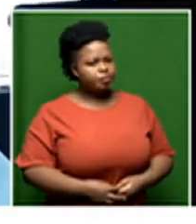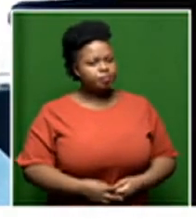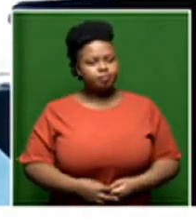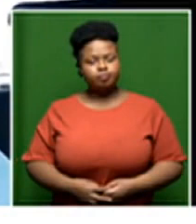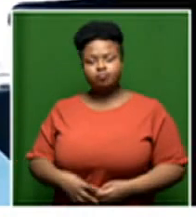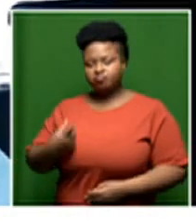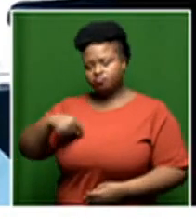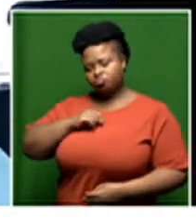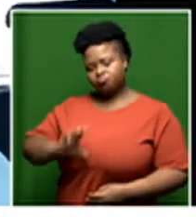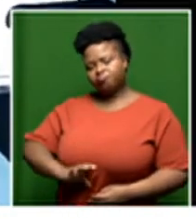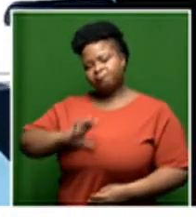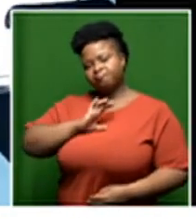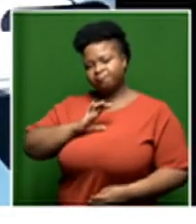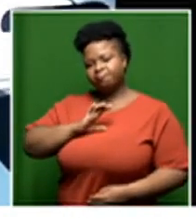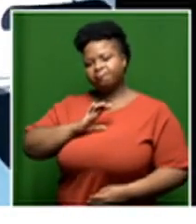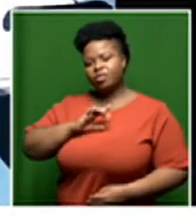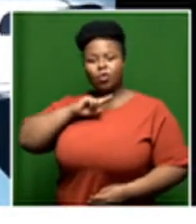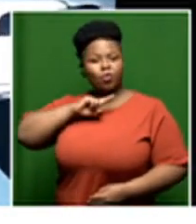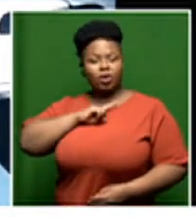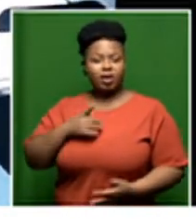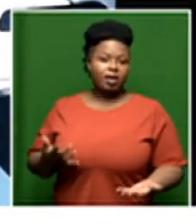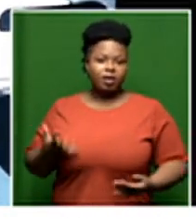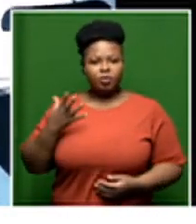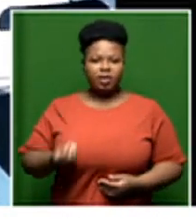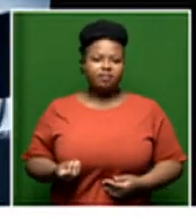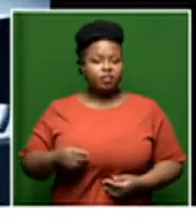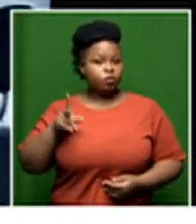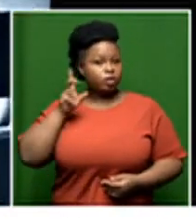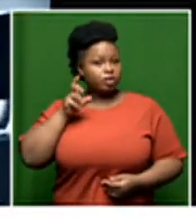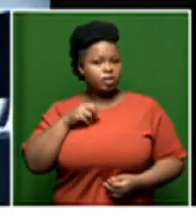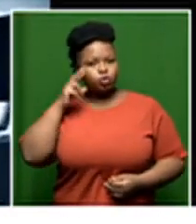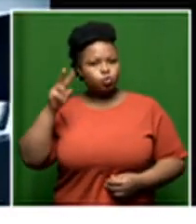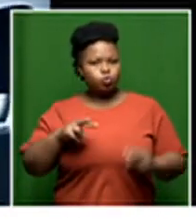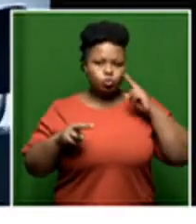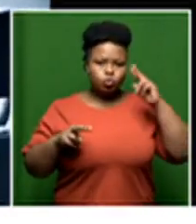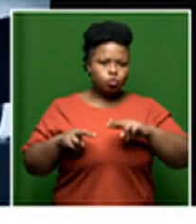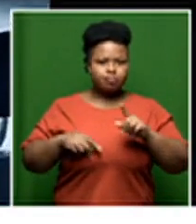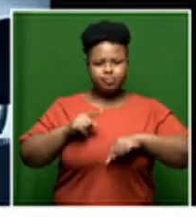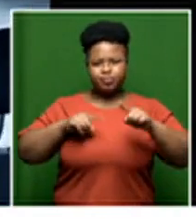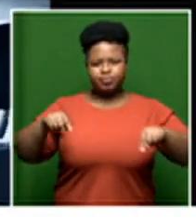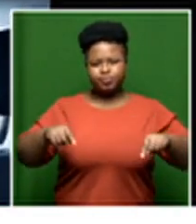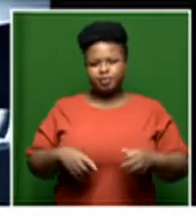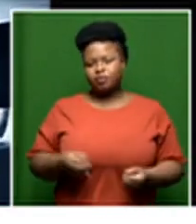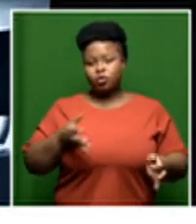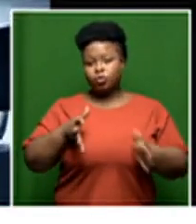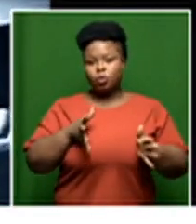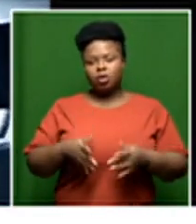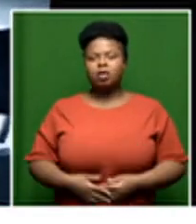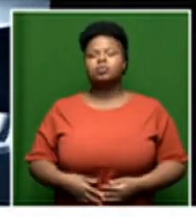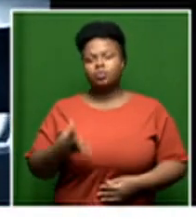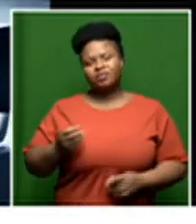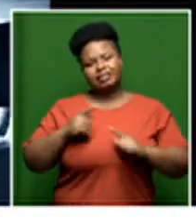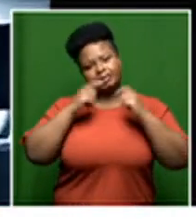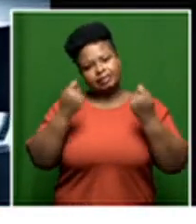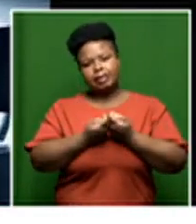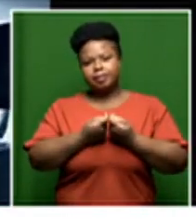We're very confident of that. We do have, most probably, if you listen to views and if you listen to perceptions of football, we do have a team